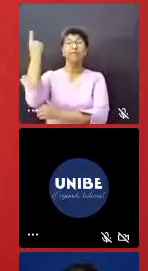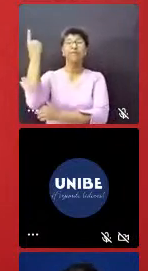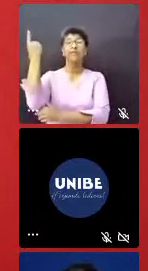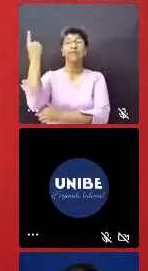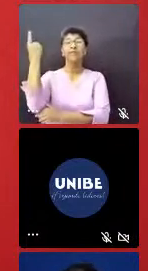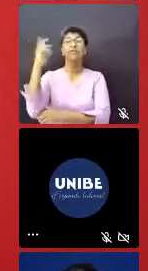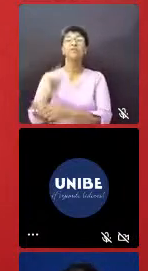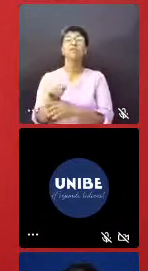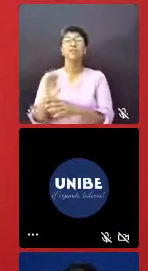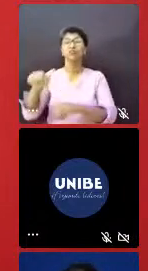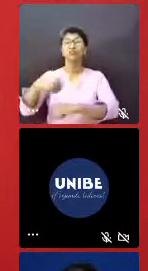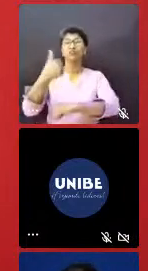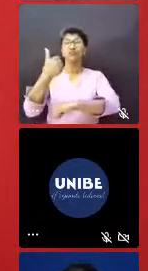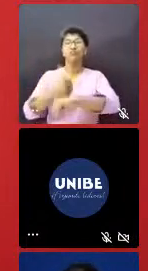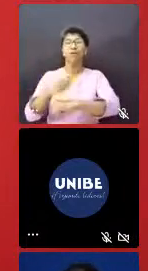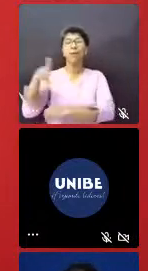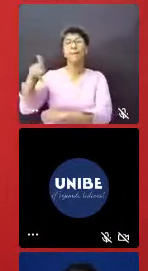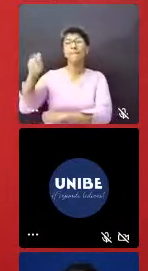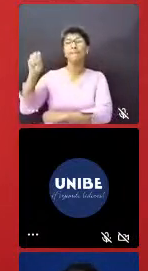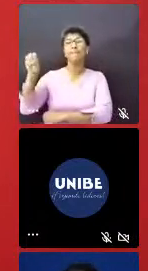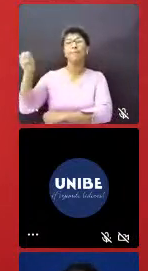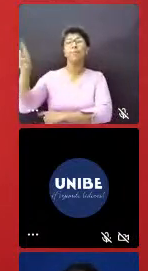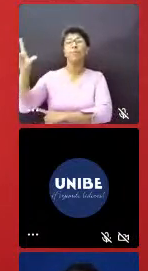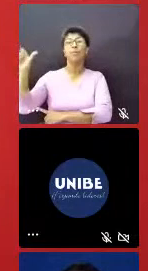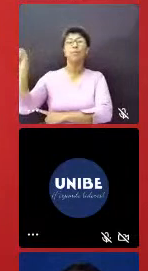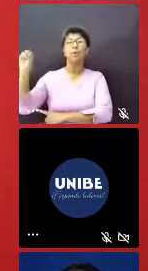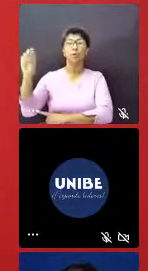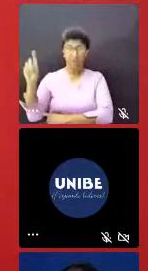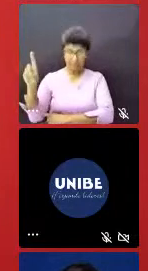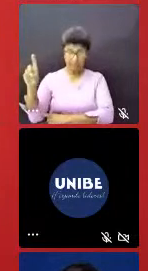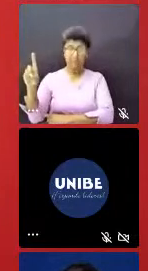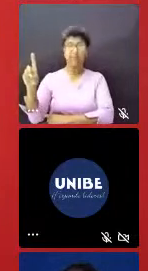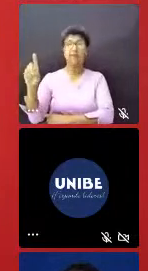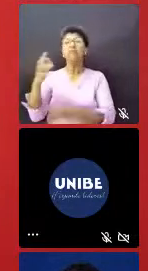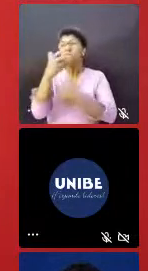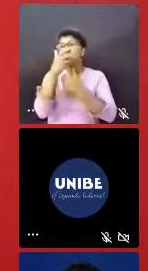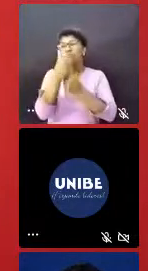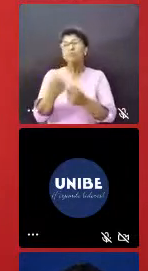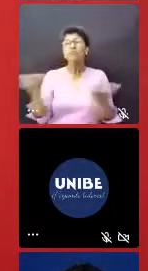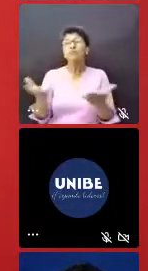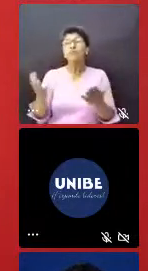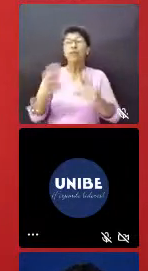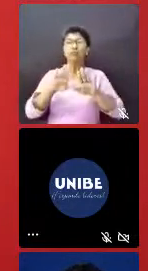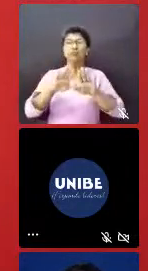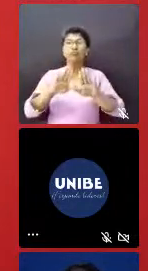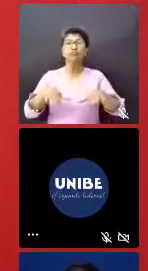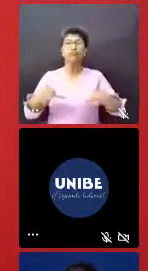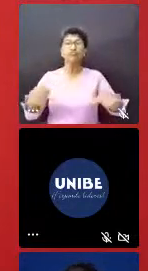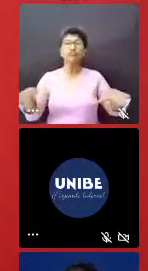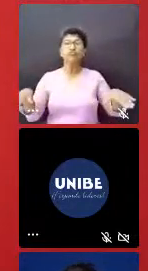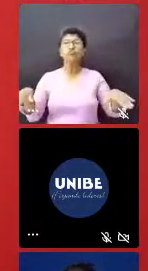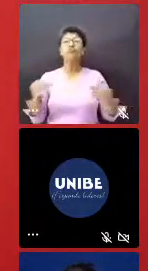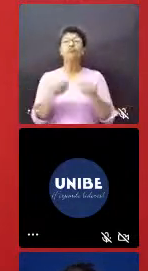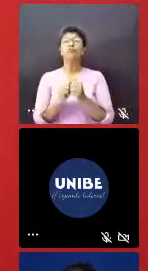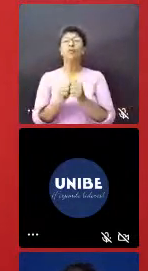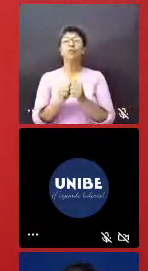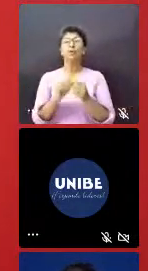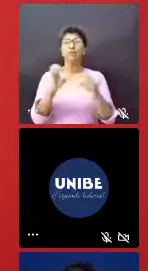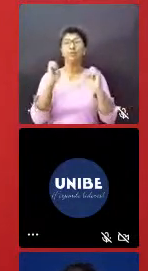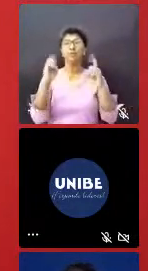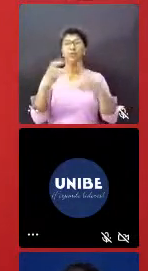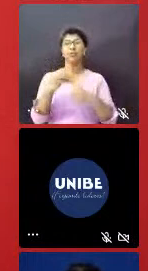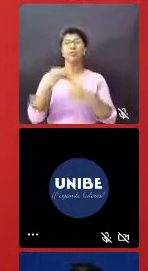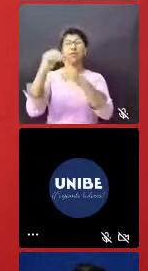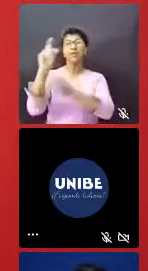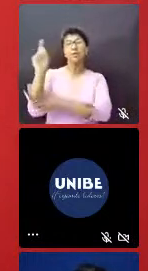pedagogical establishment in Poland interested in children with special educational